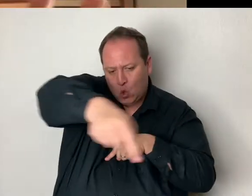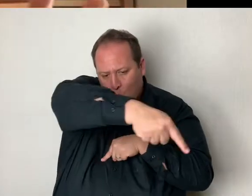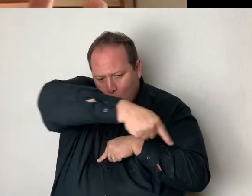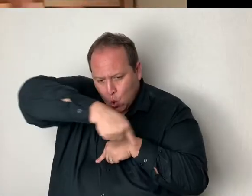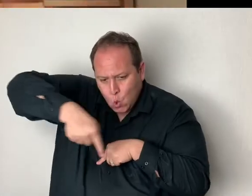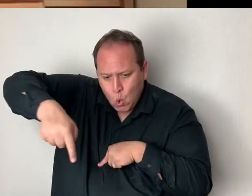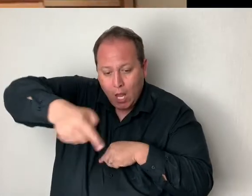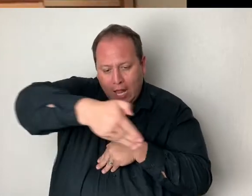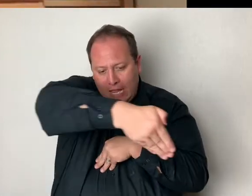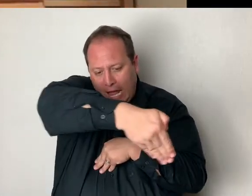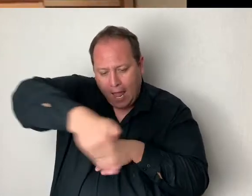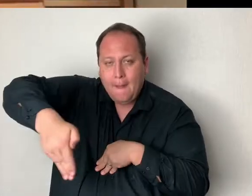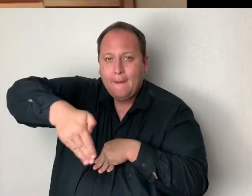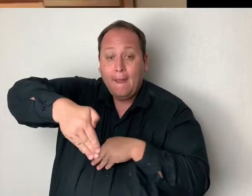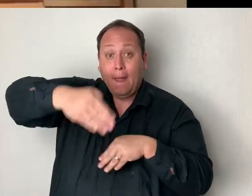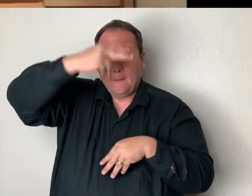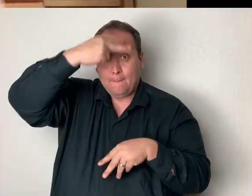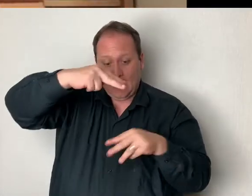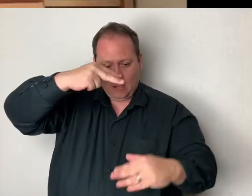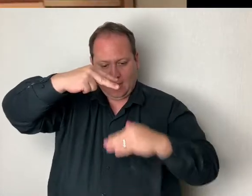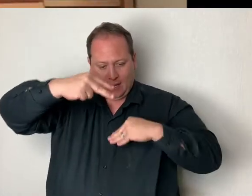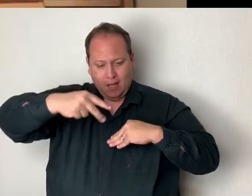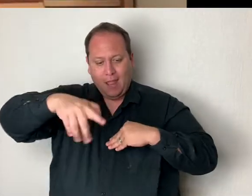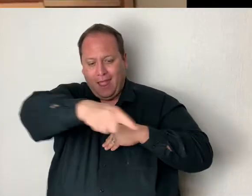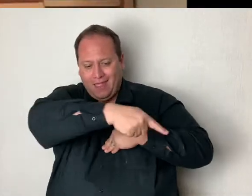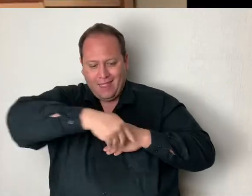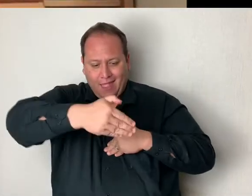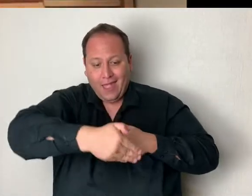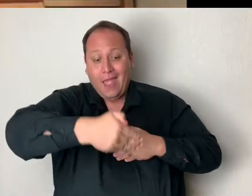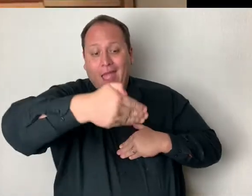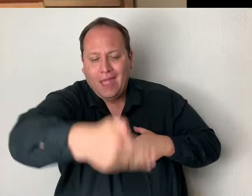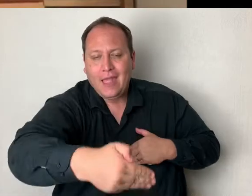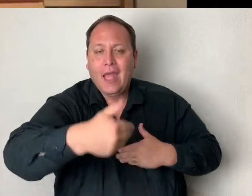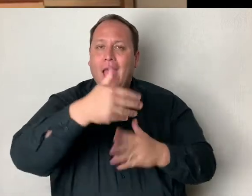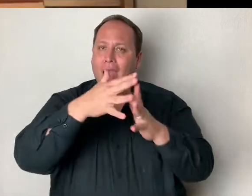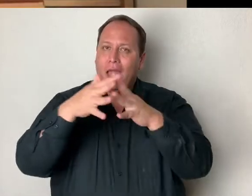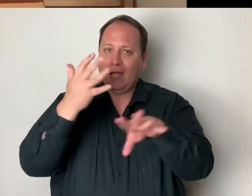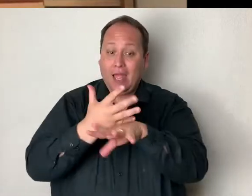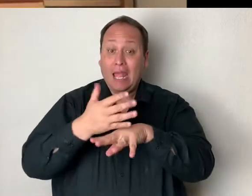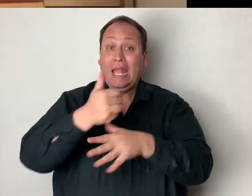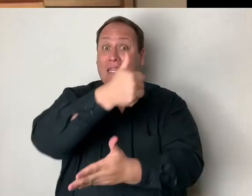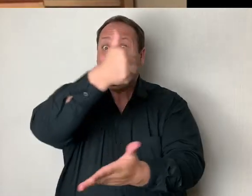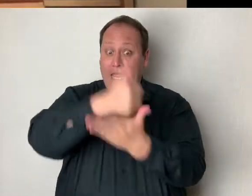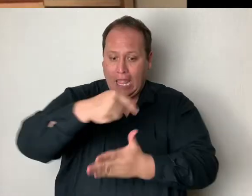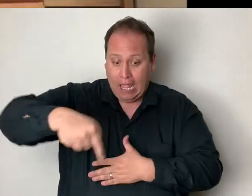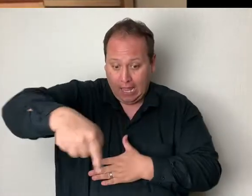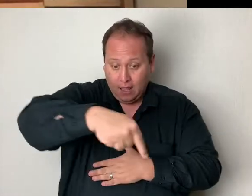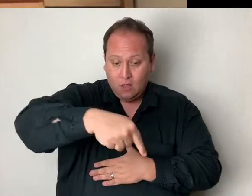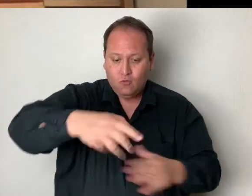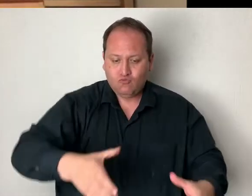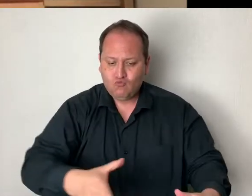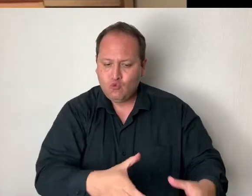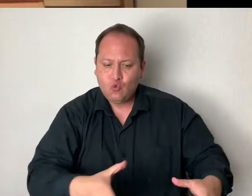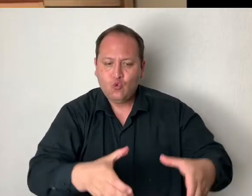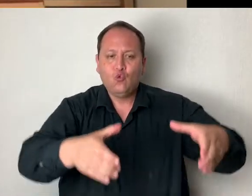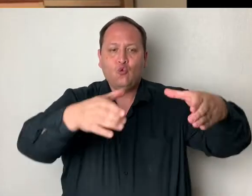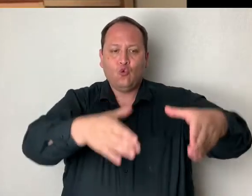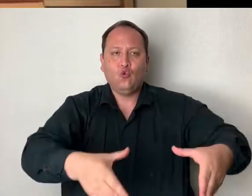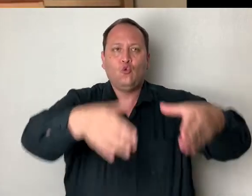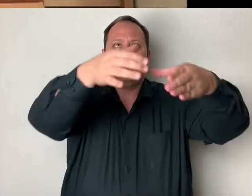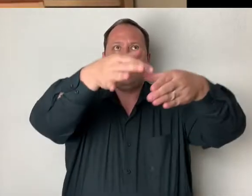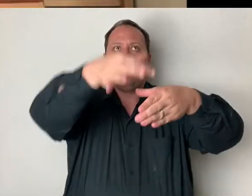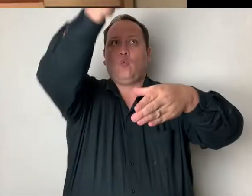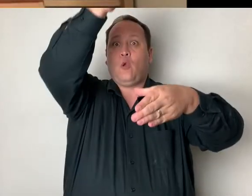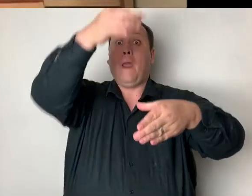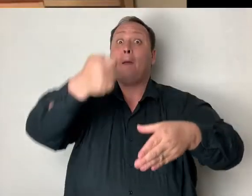Mexico and half of the circle in the United States. And at the center of that circle is a monument, which was in fact the first monument put